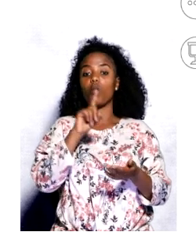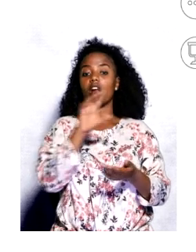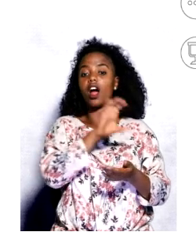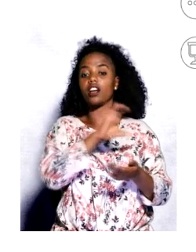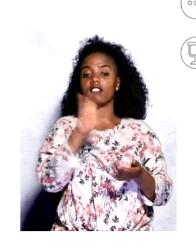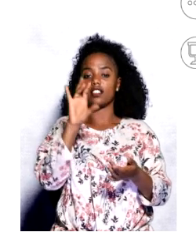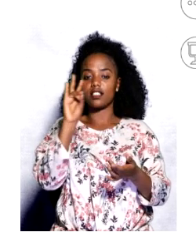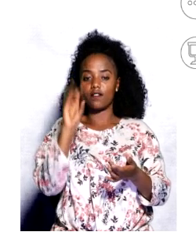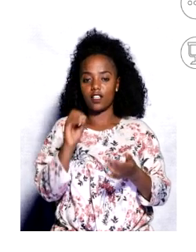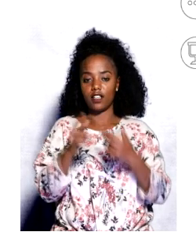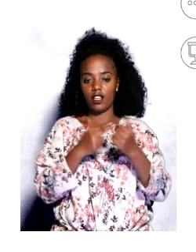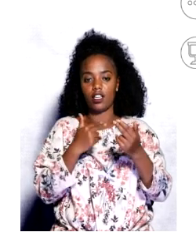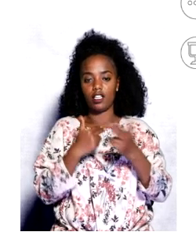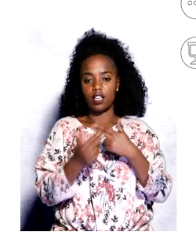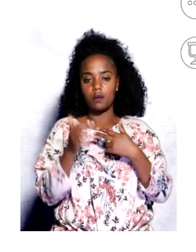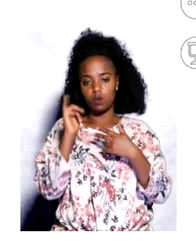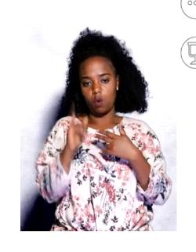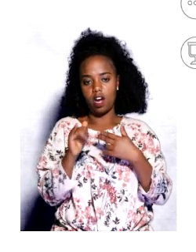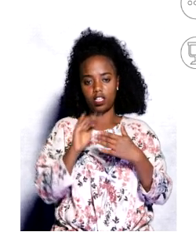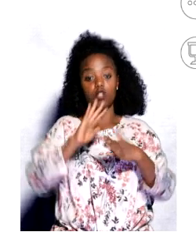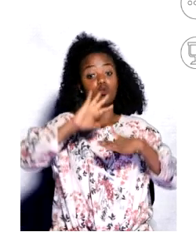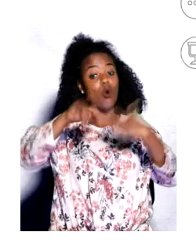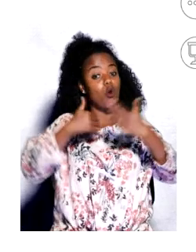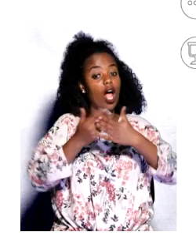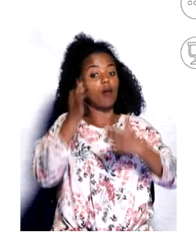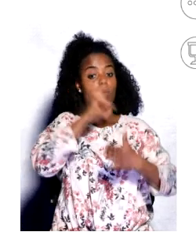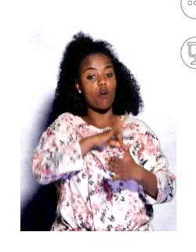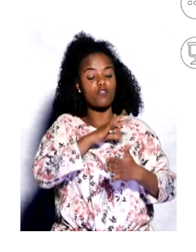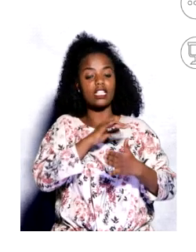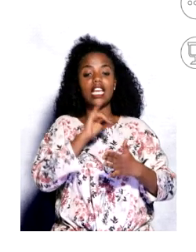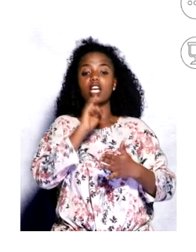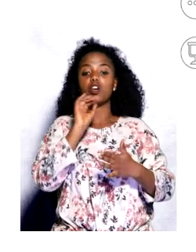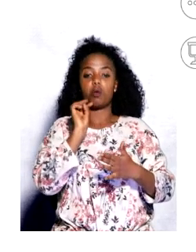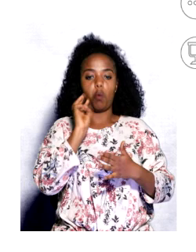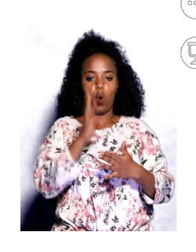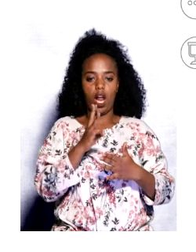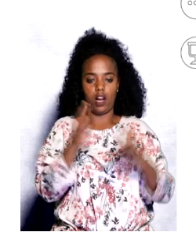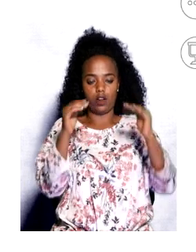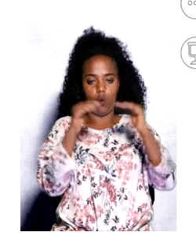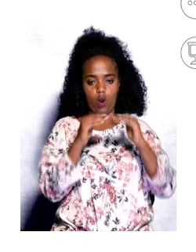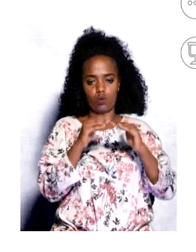170 times Y. So the total profit will be, it is 60X